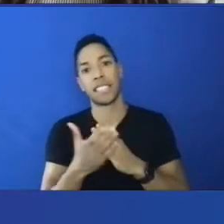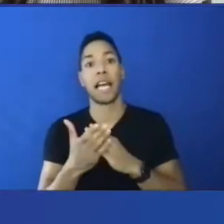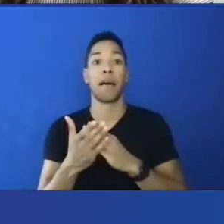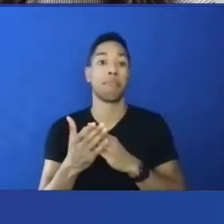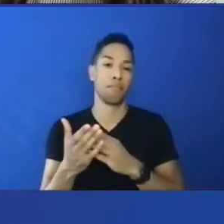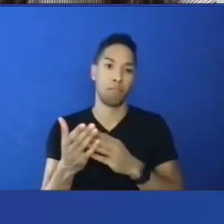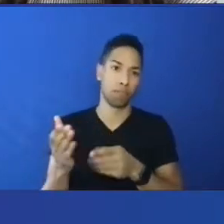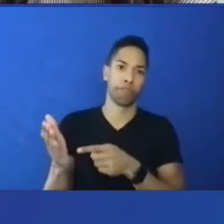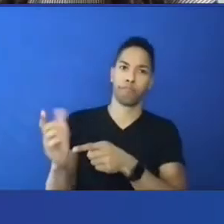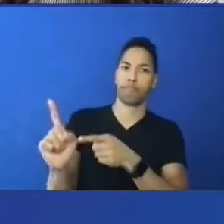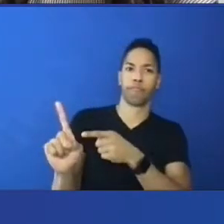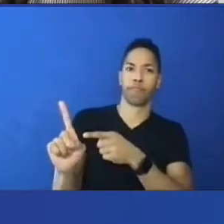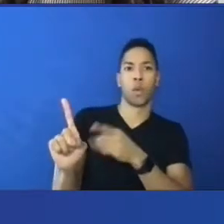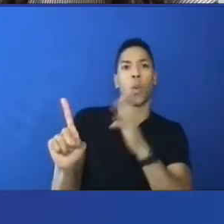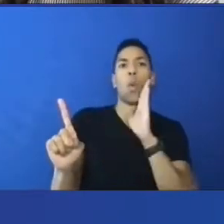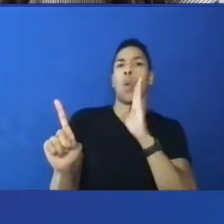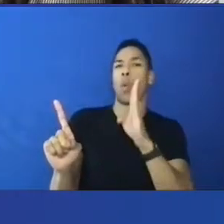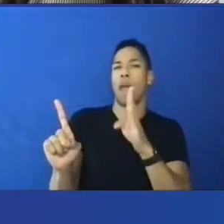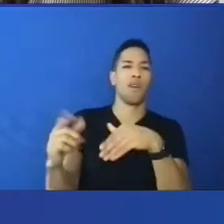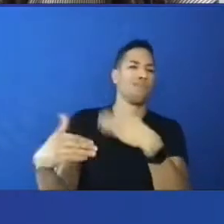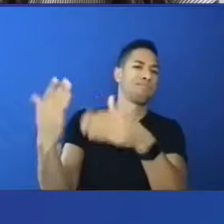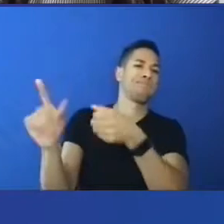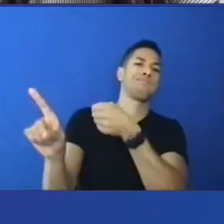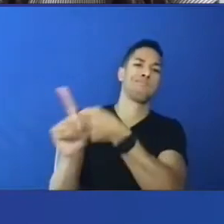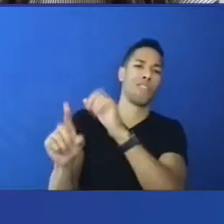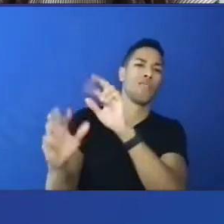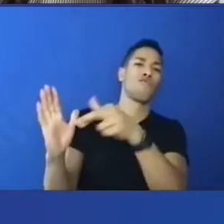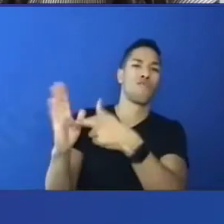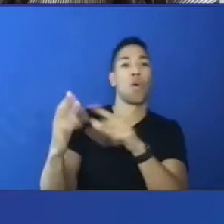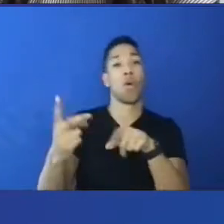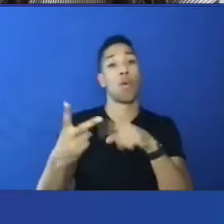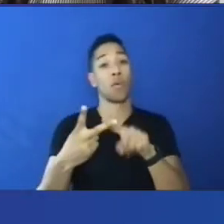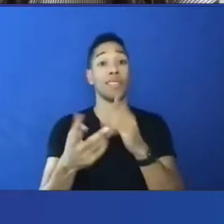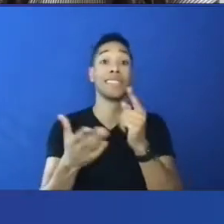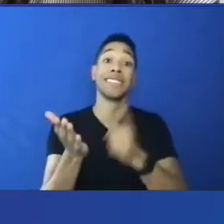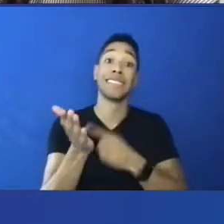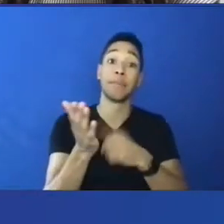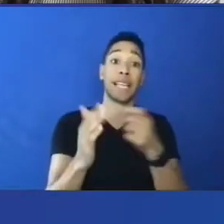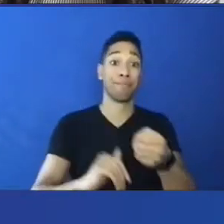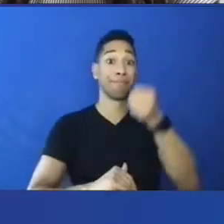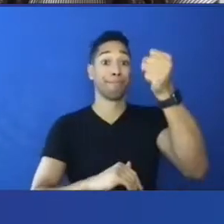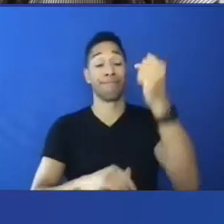accidental. What was the third? Was there a third one, Anne? Yes.